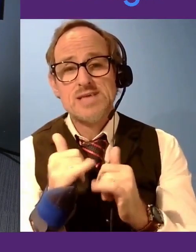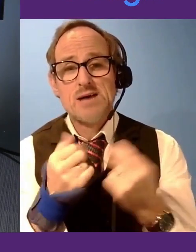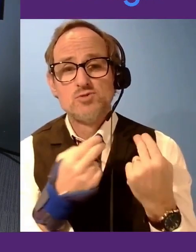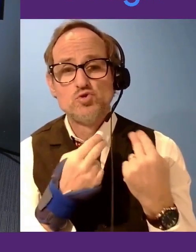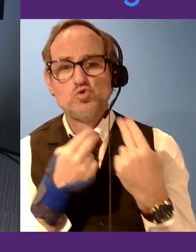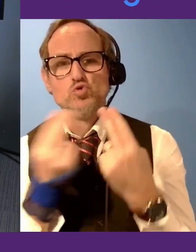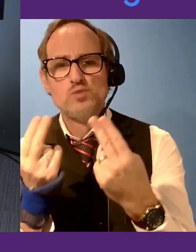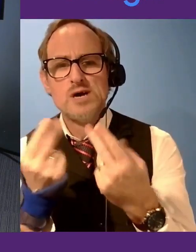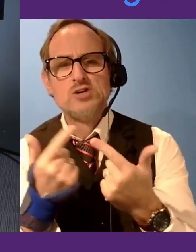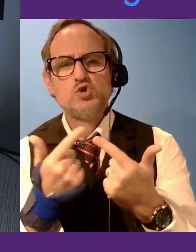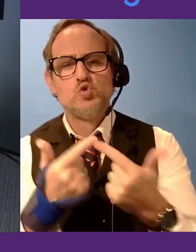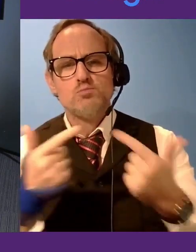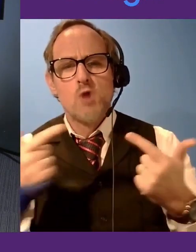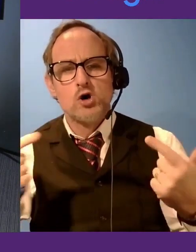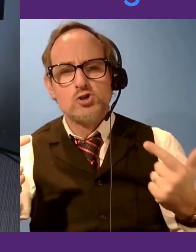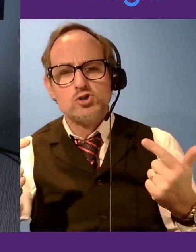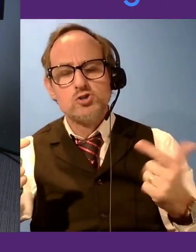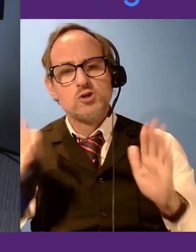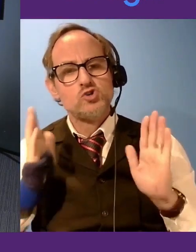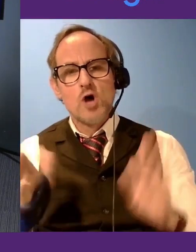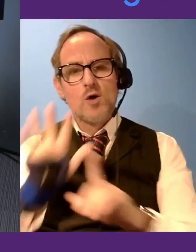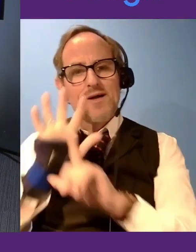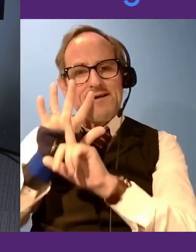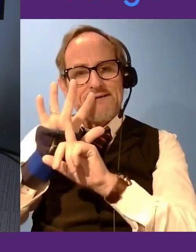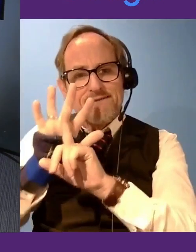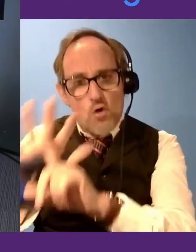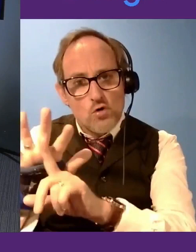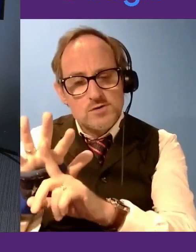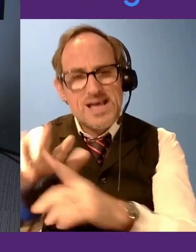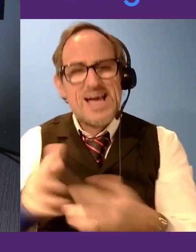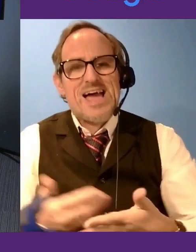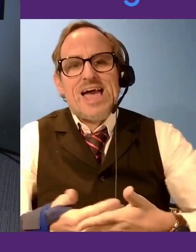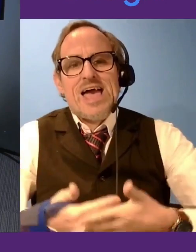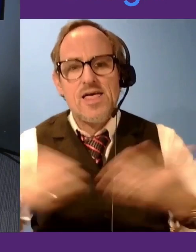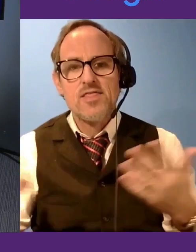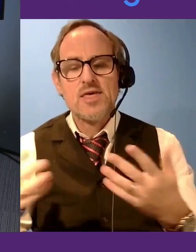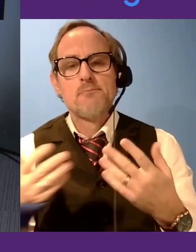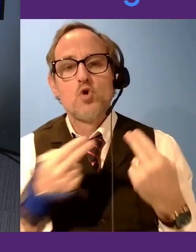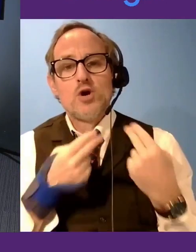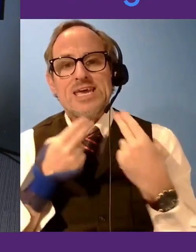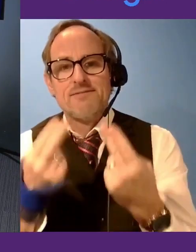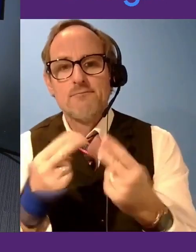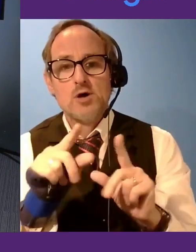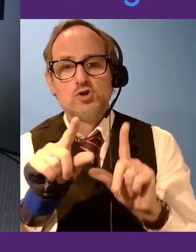can have their choice in deciding how they want to access your content. That is a great point.